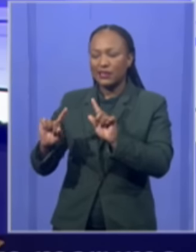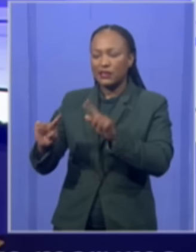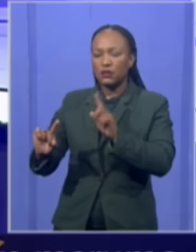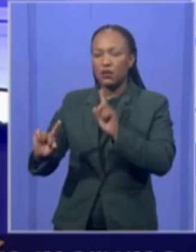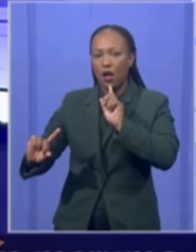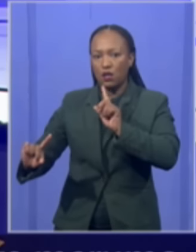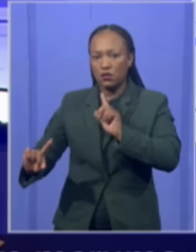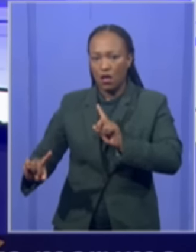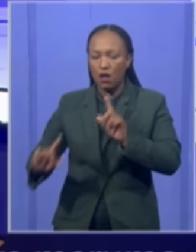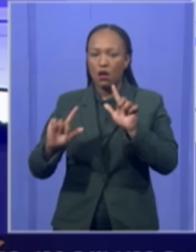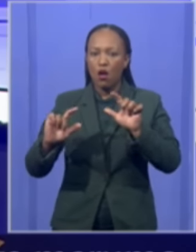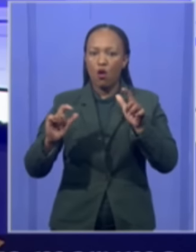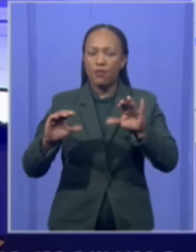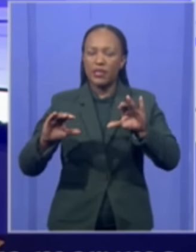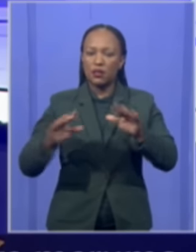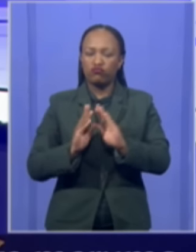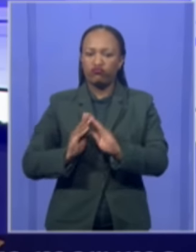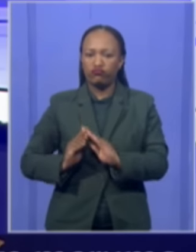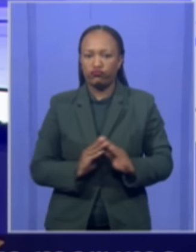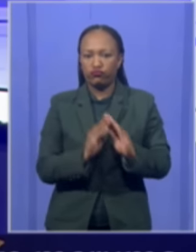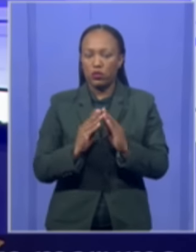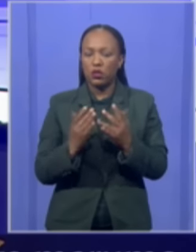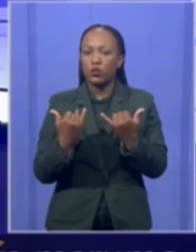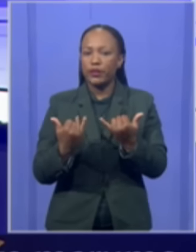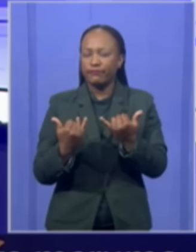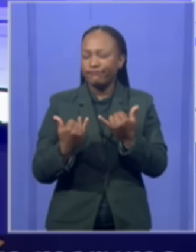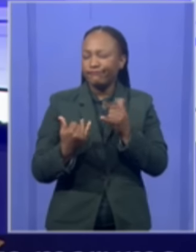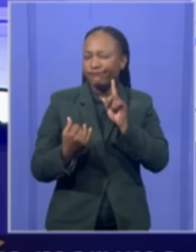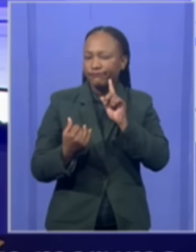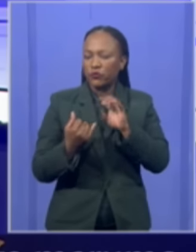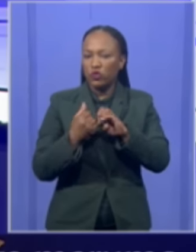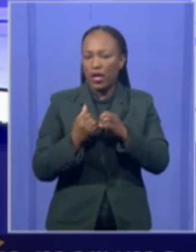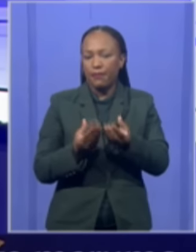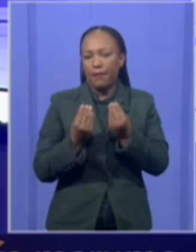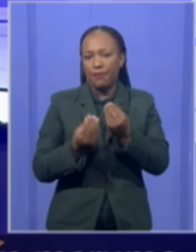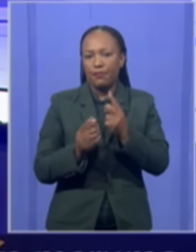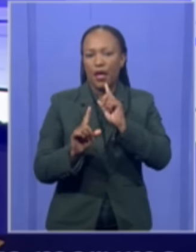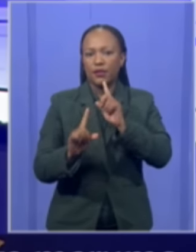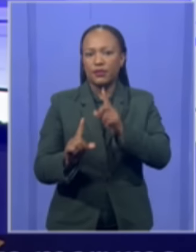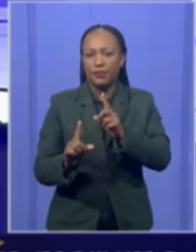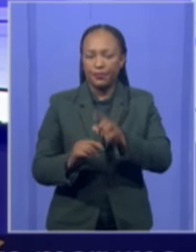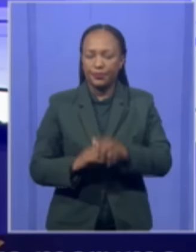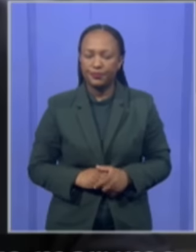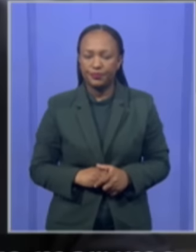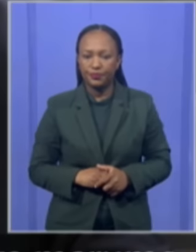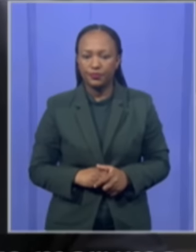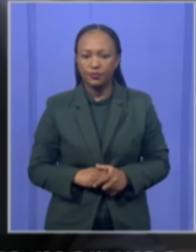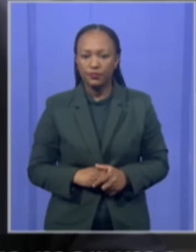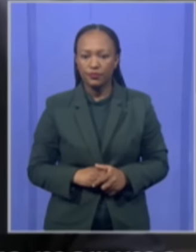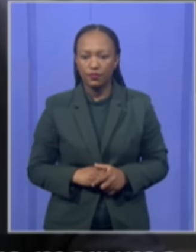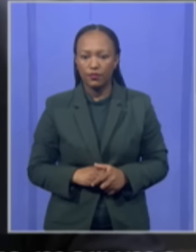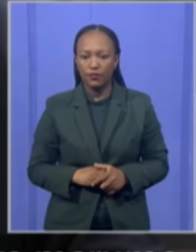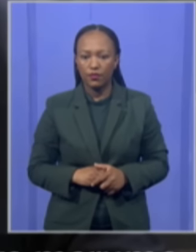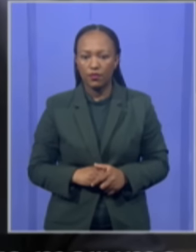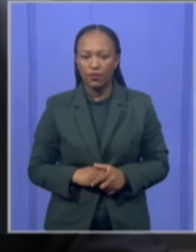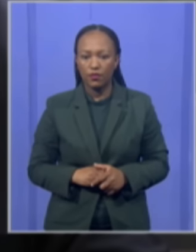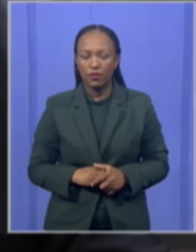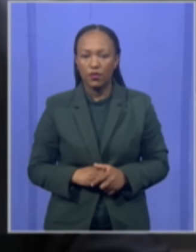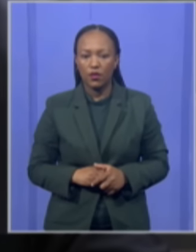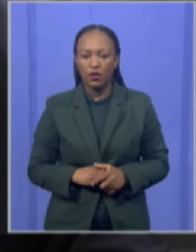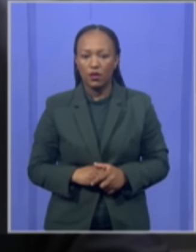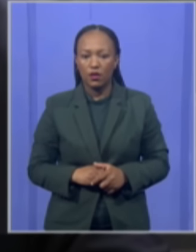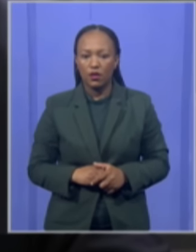kopane le kgono go hwetša tharollo mabapi le se pele e ka begela palamente. Ke nya go feta maloko a mabedi a waipitša